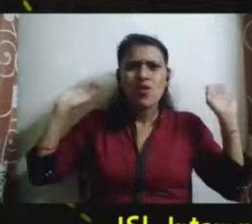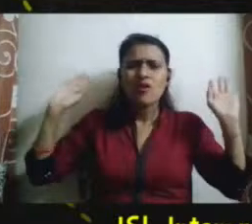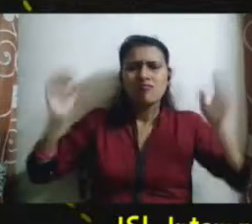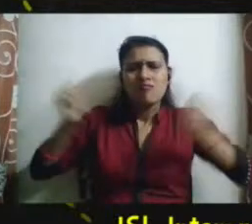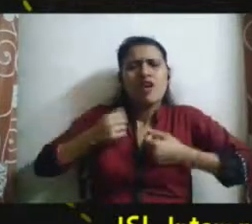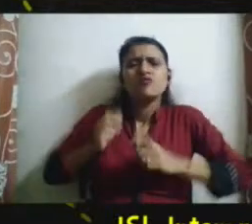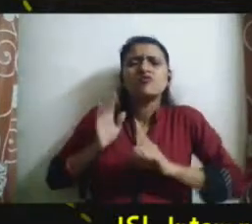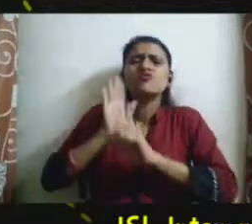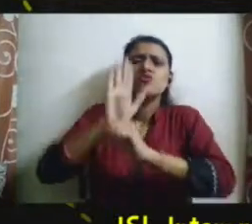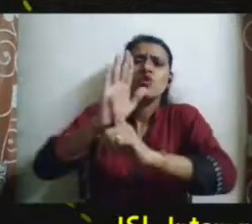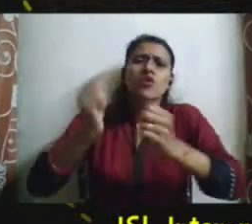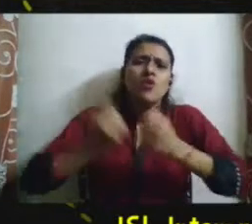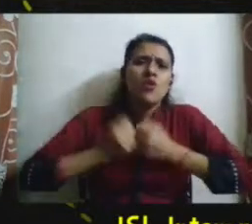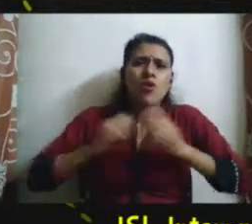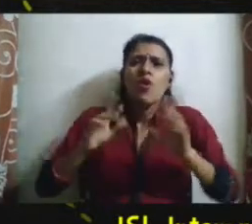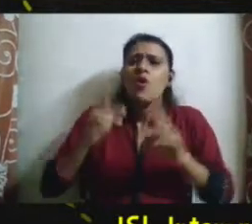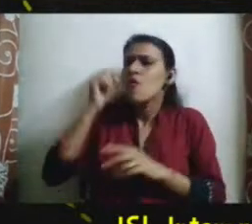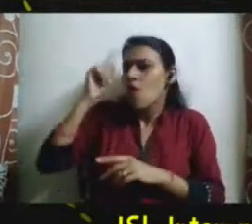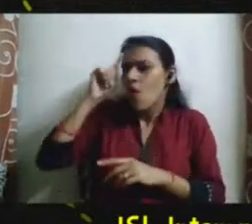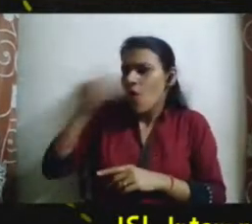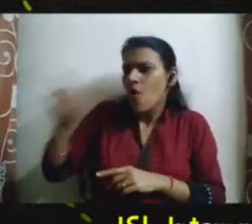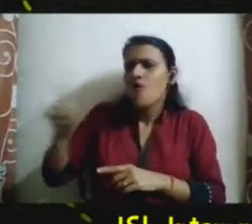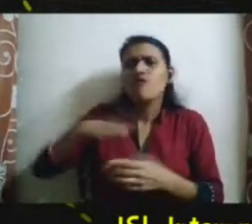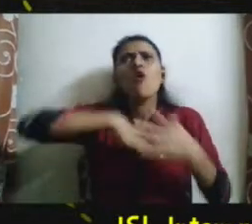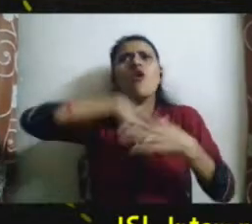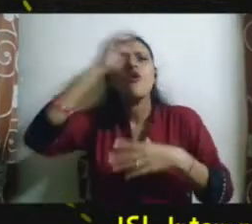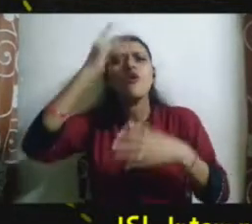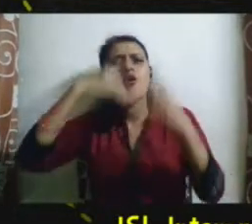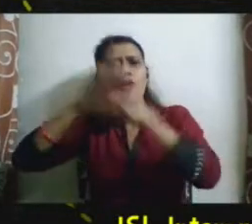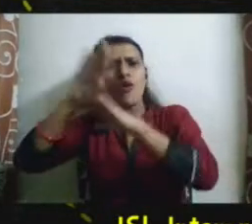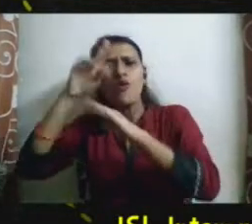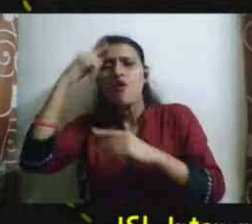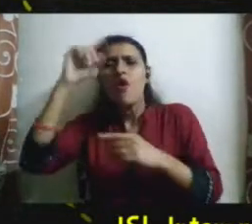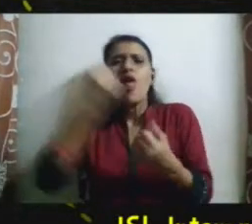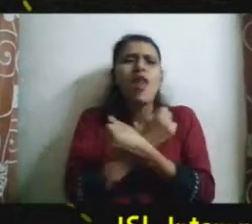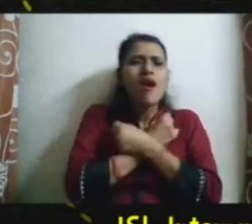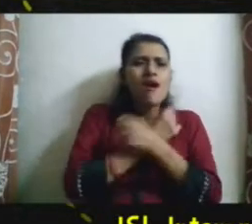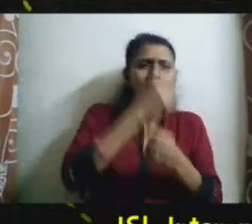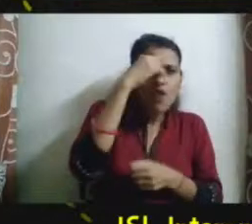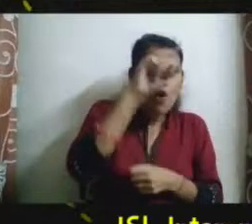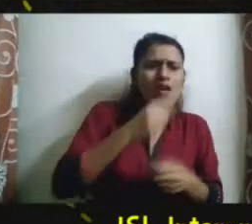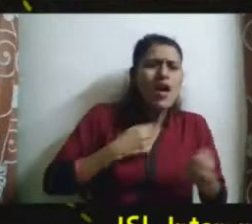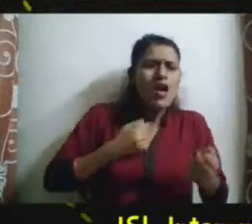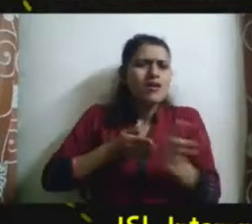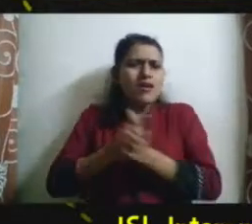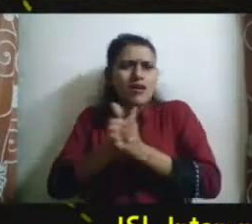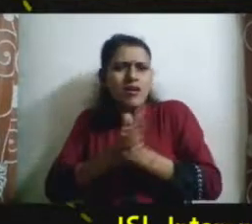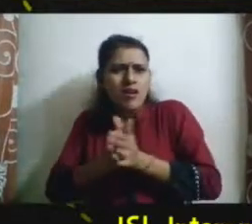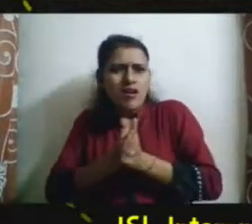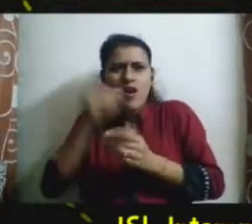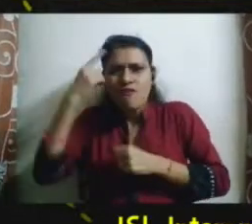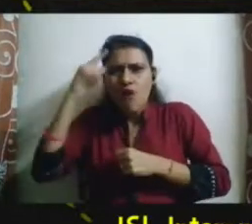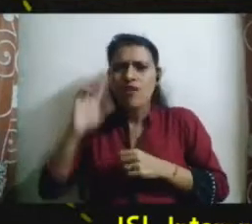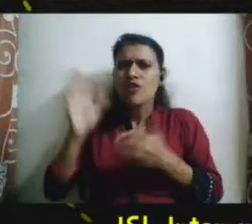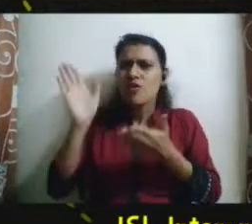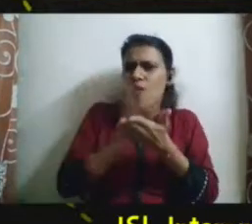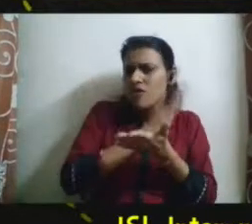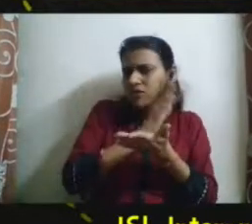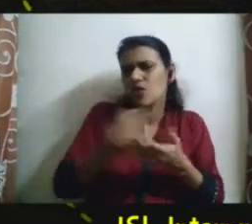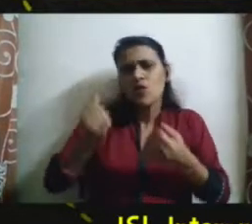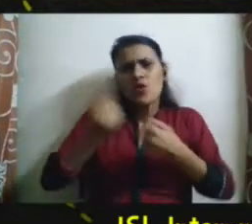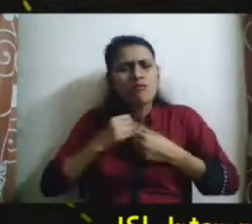to him or to the divine or to your lover or to your passion in life, to your music, to your art,